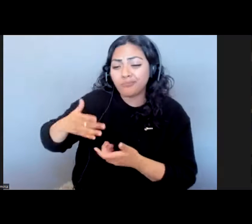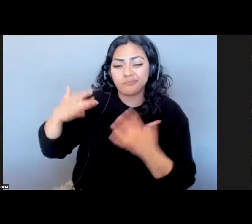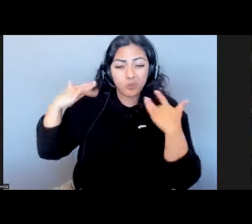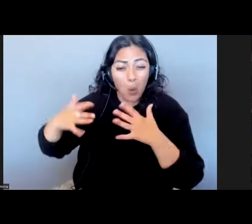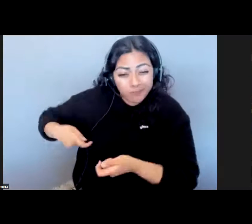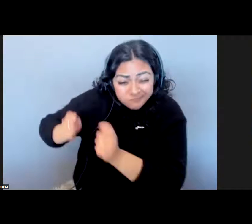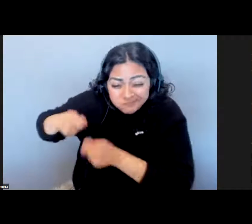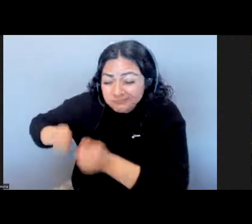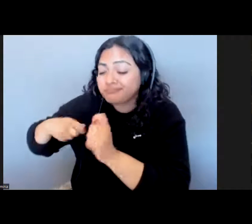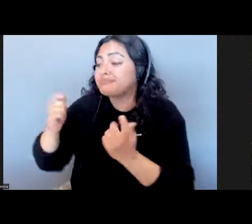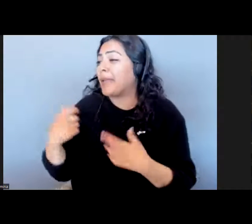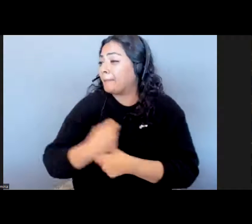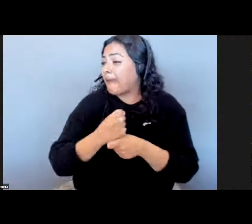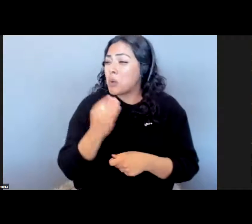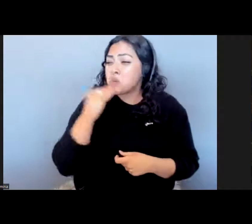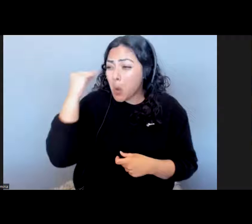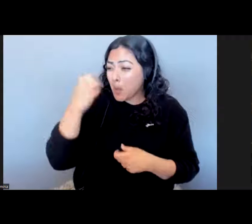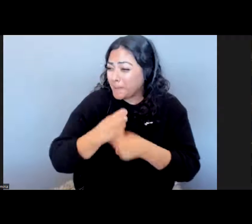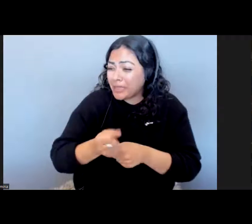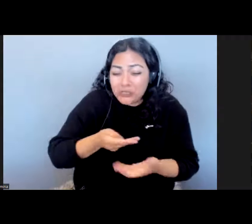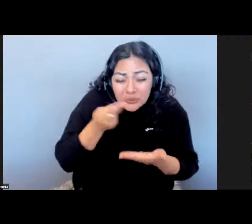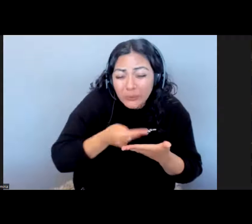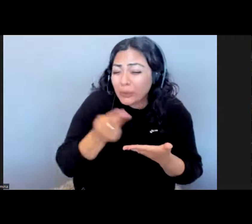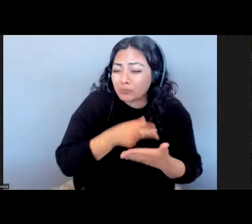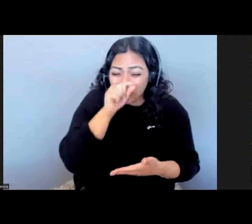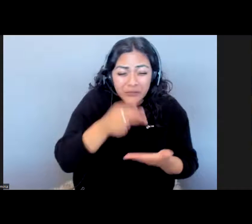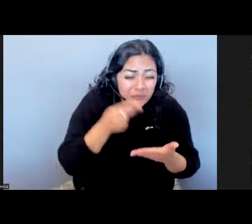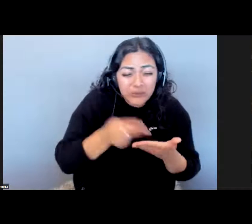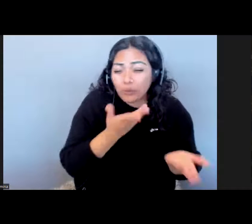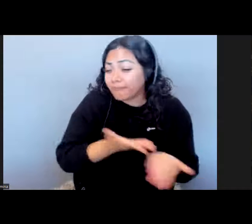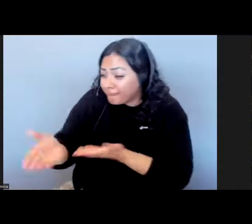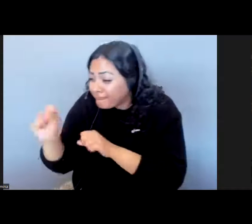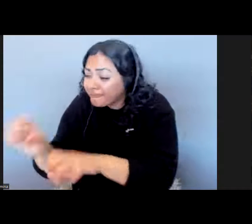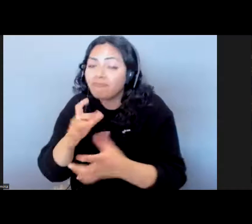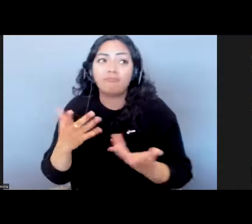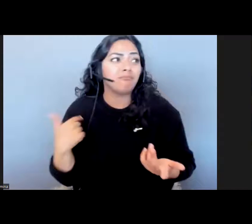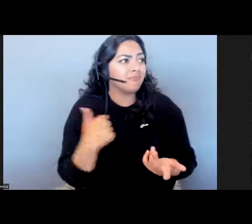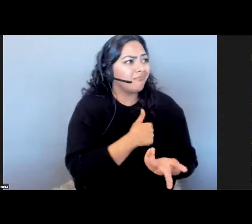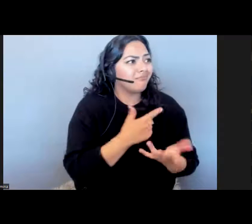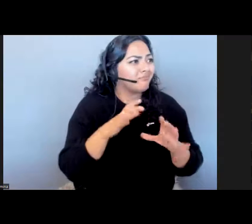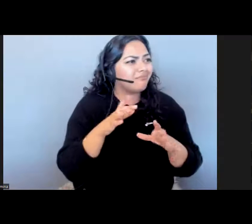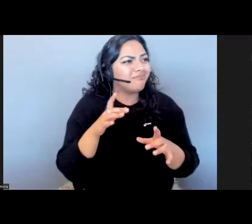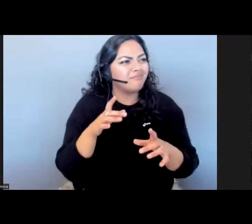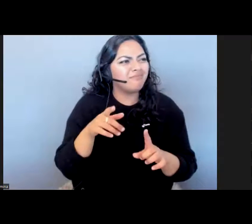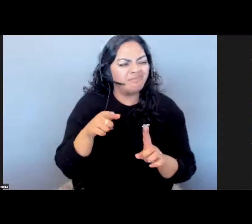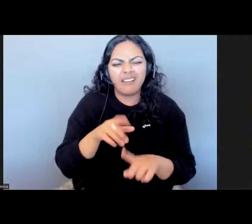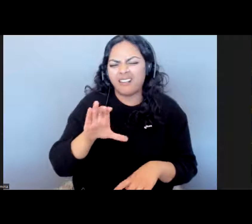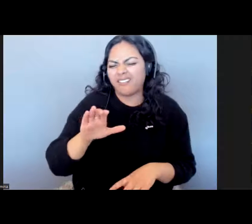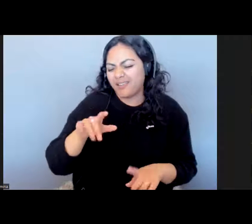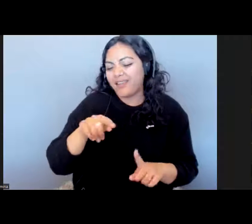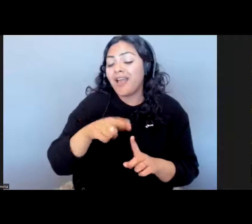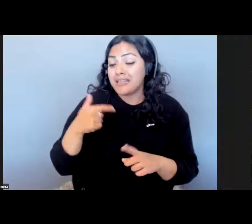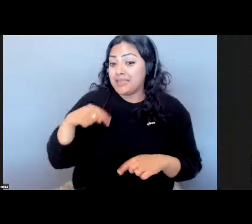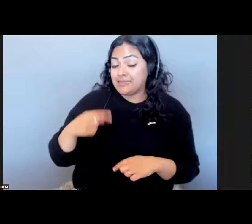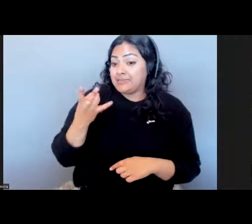of chicken bouillon, homemade soup. We delivered with our Caltech class. And finally, I have to say, we're in our 17th year.